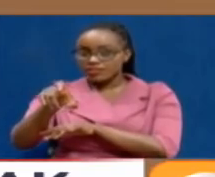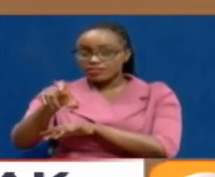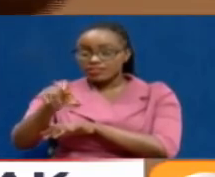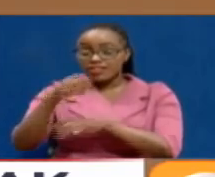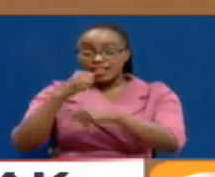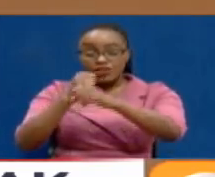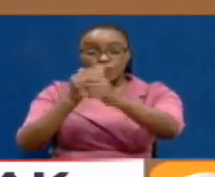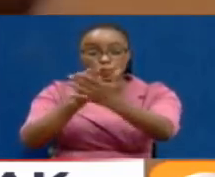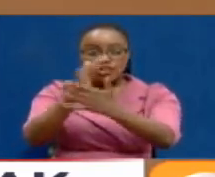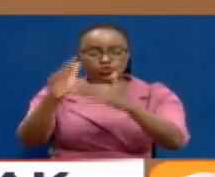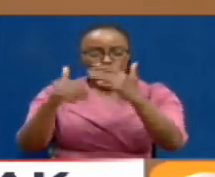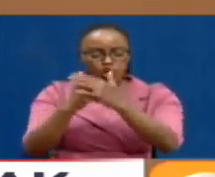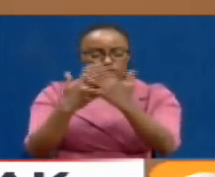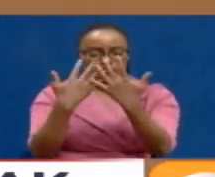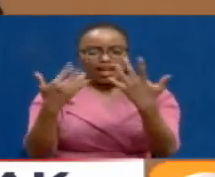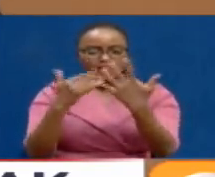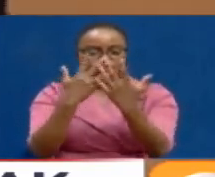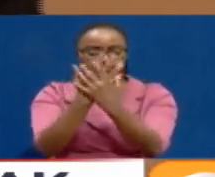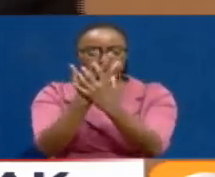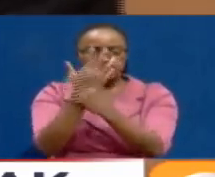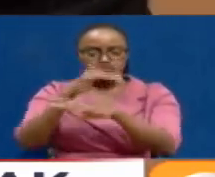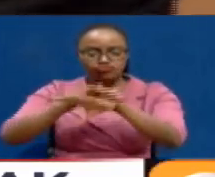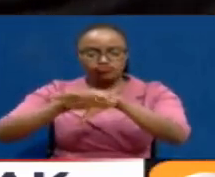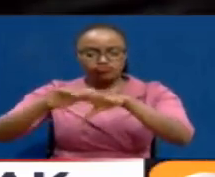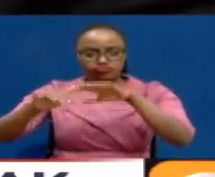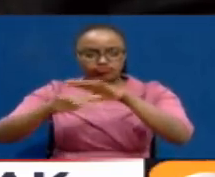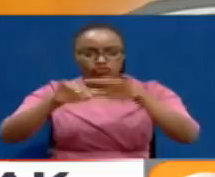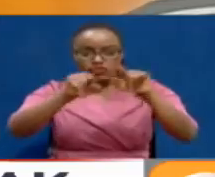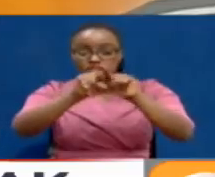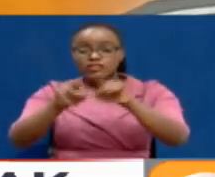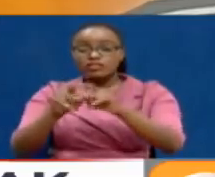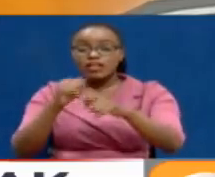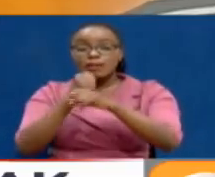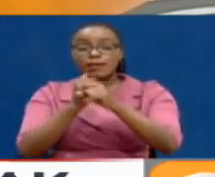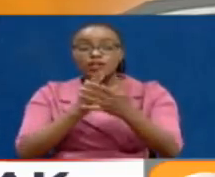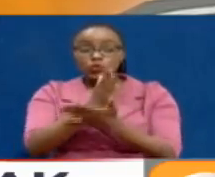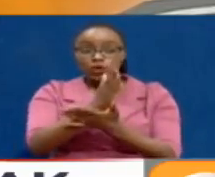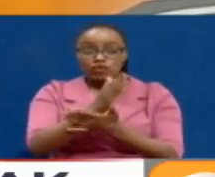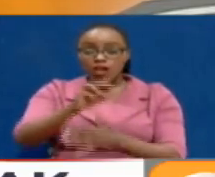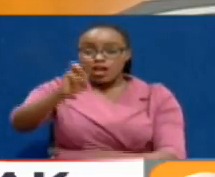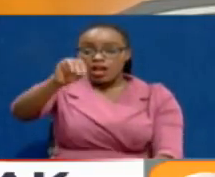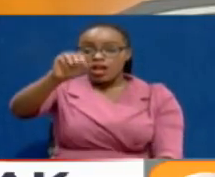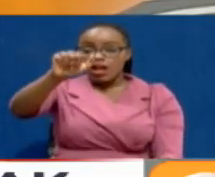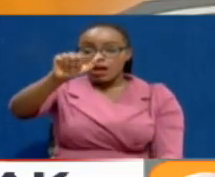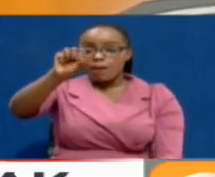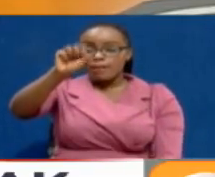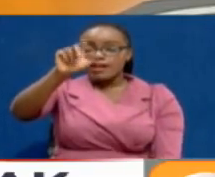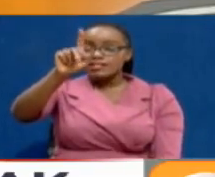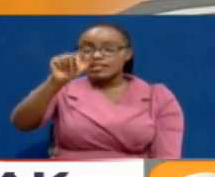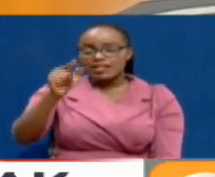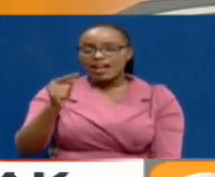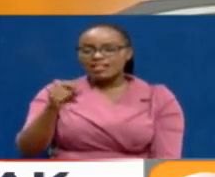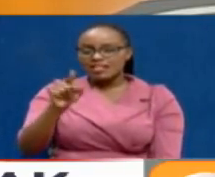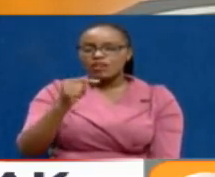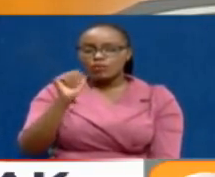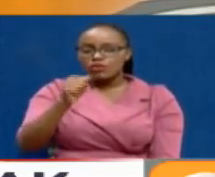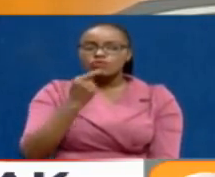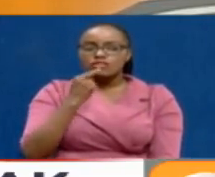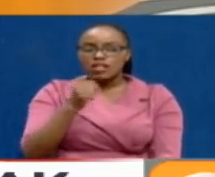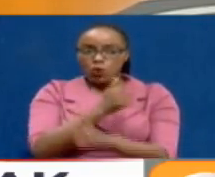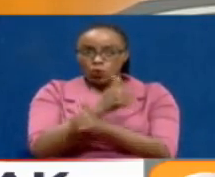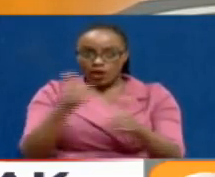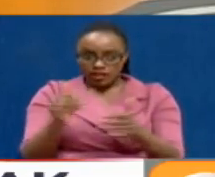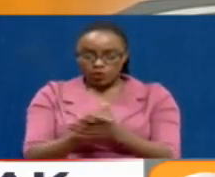make sure that it's all over. Okay. Yeah, but also I think maybe Masika is well placed to say this, that what we need to